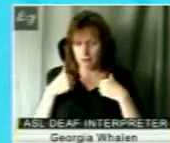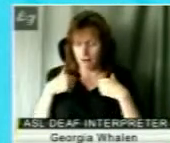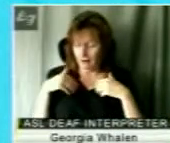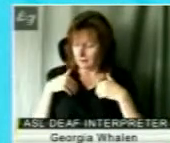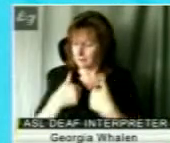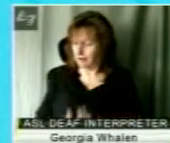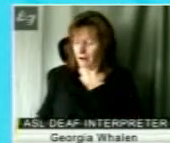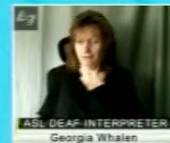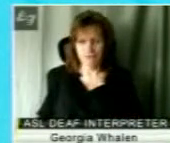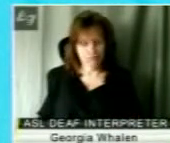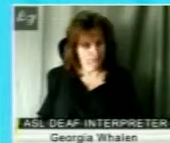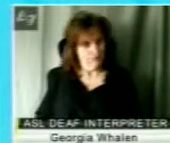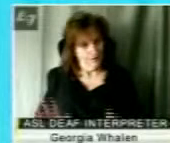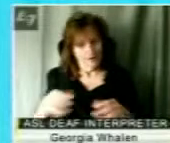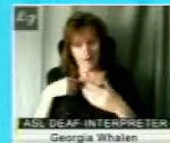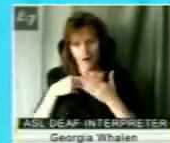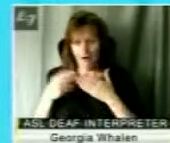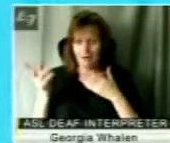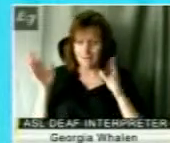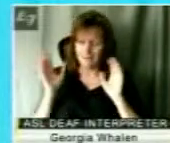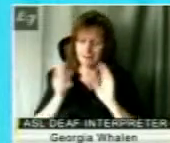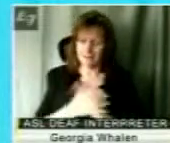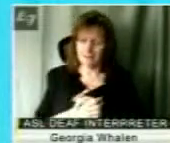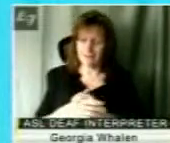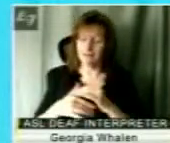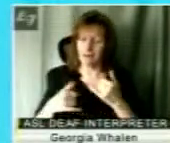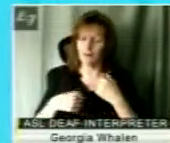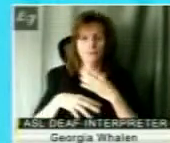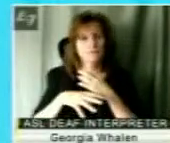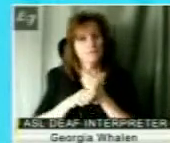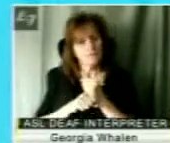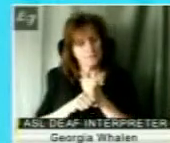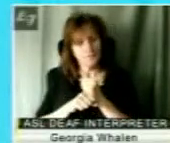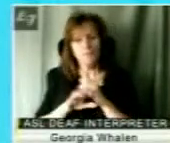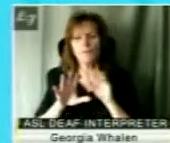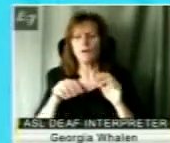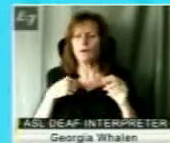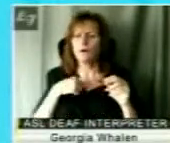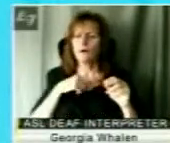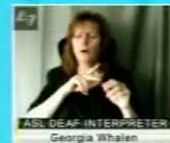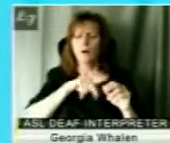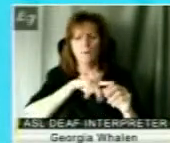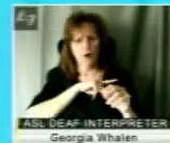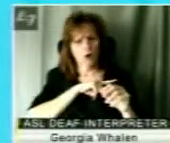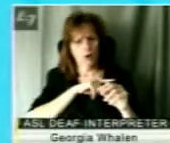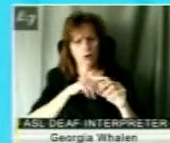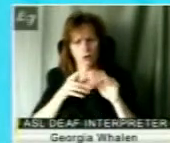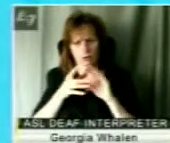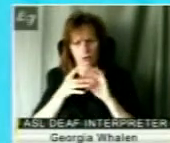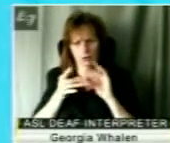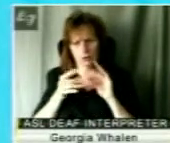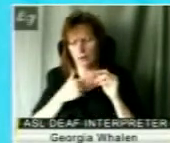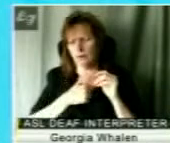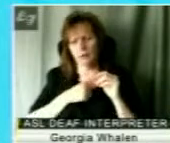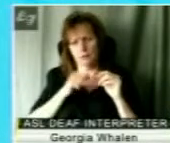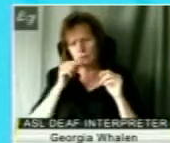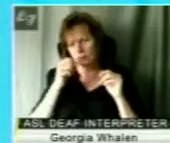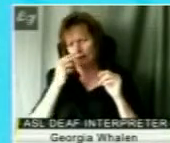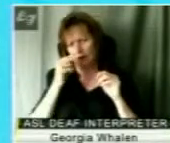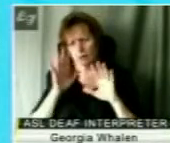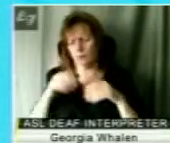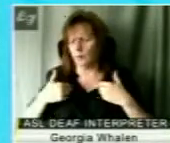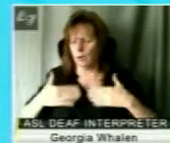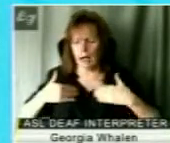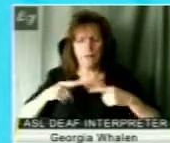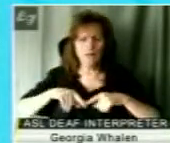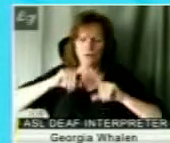Just to have them, and I meant that on a personal level as a joke, not funny. McLean's Media, thank you for continuing to